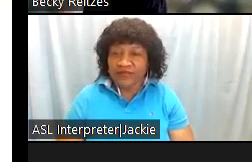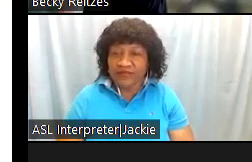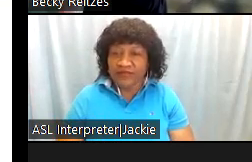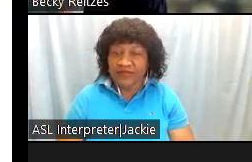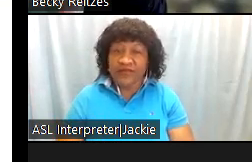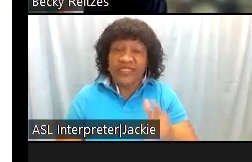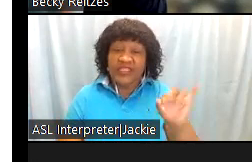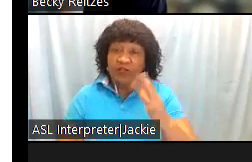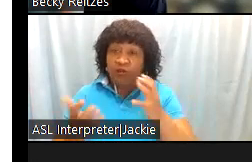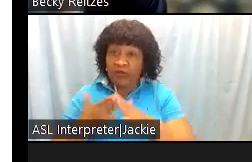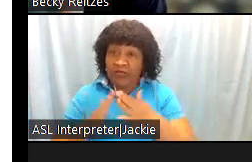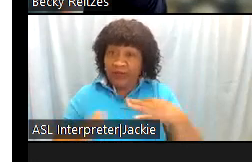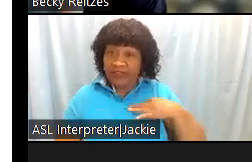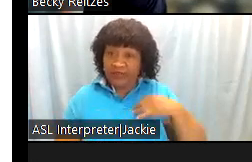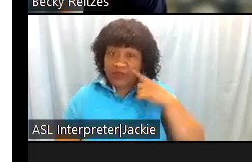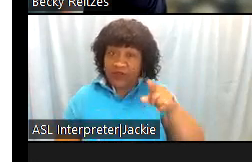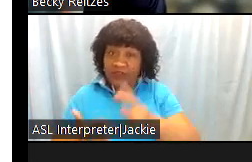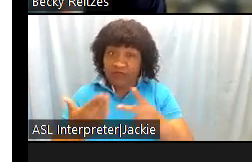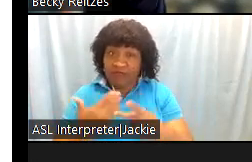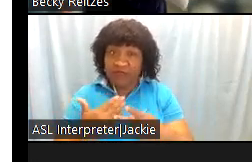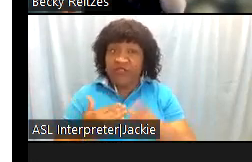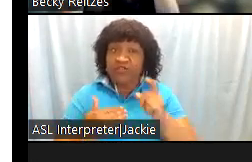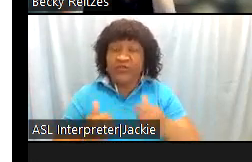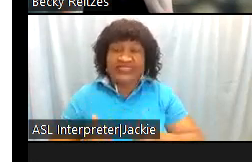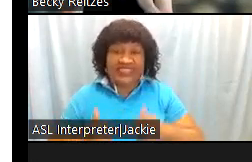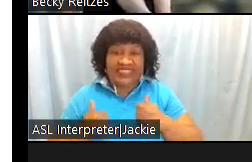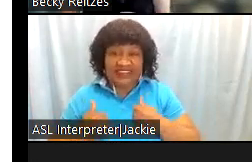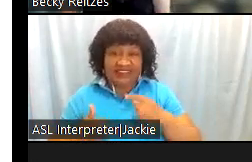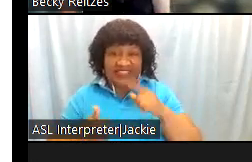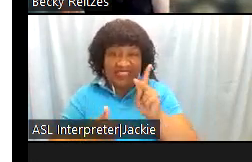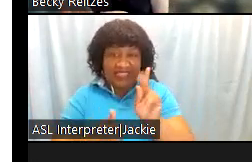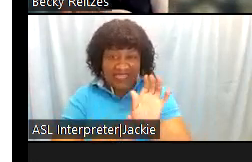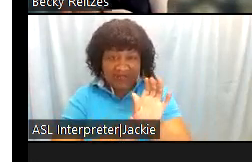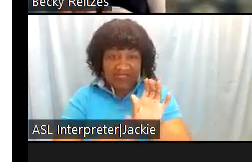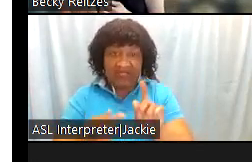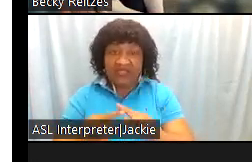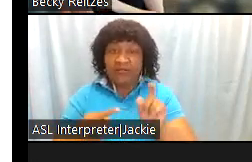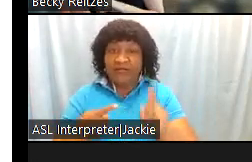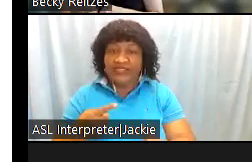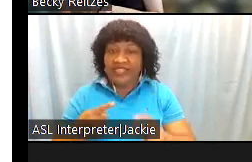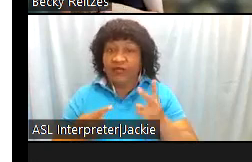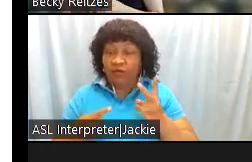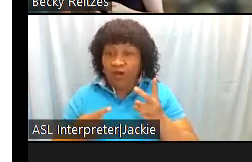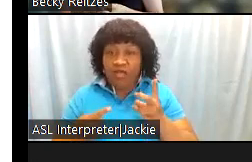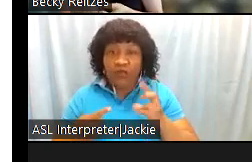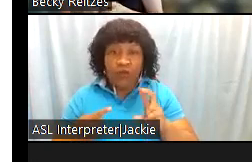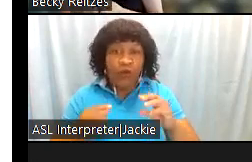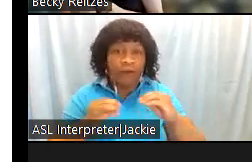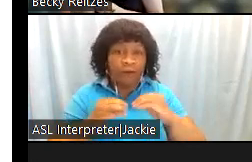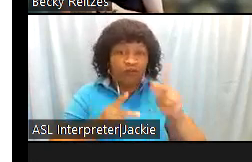be eligible for the subsidy, they have to live in King County. They have to have 1 or more children below the age of